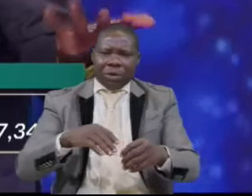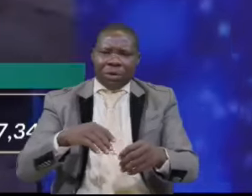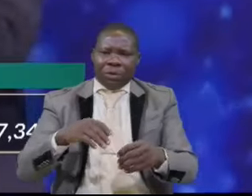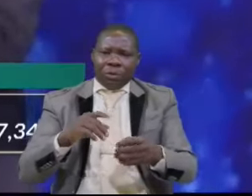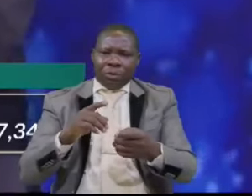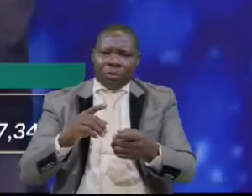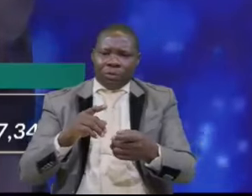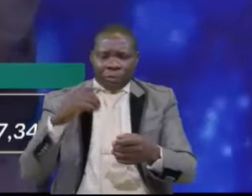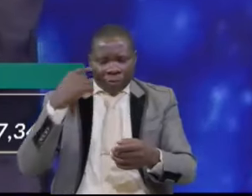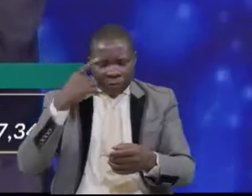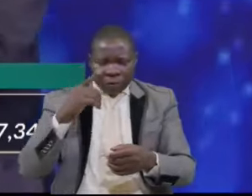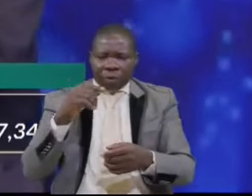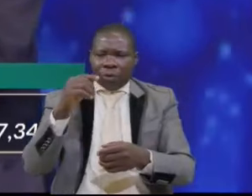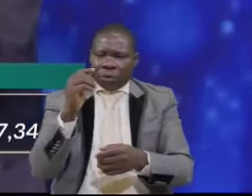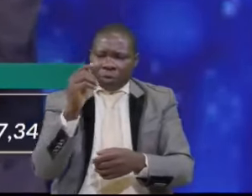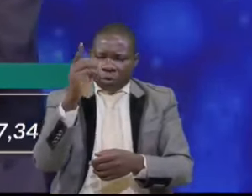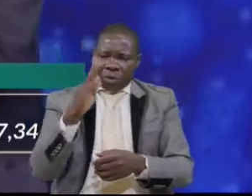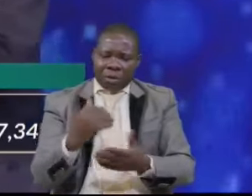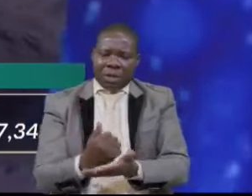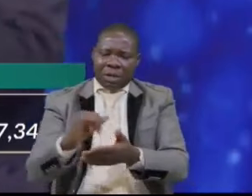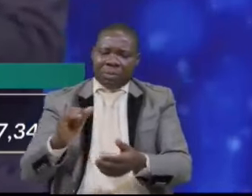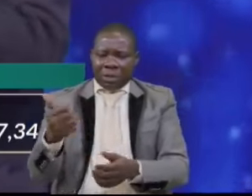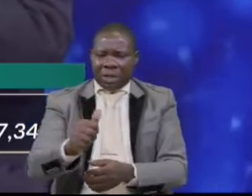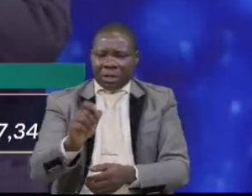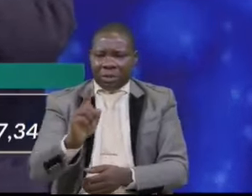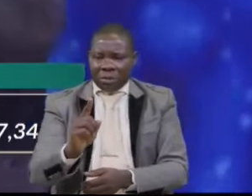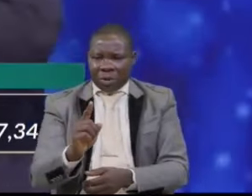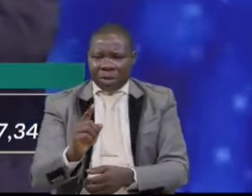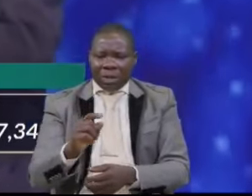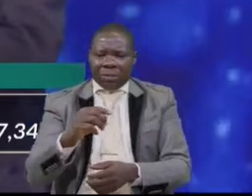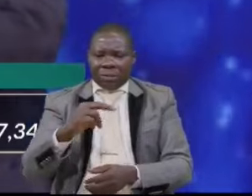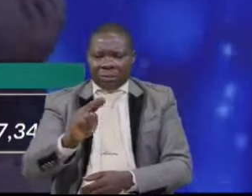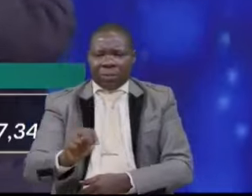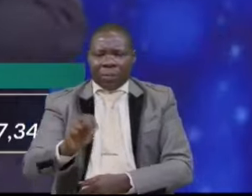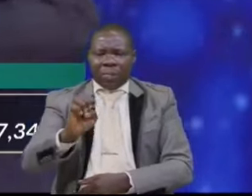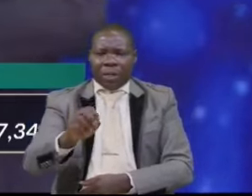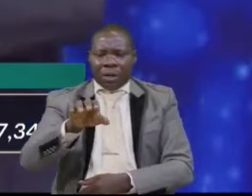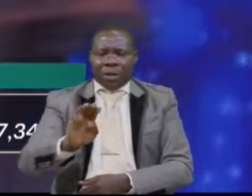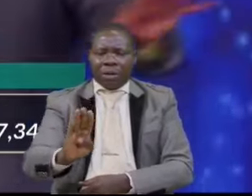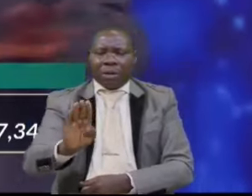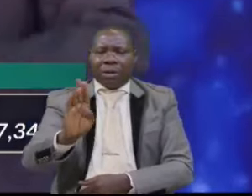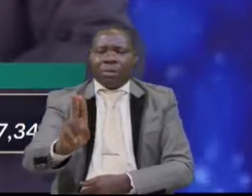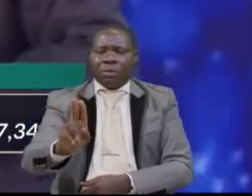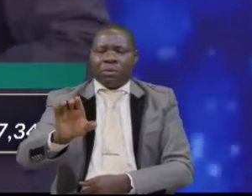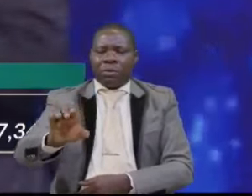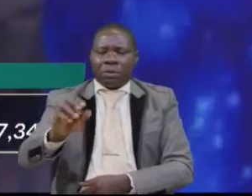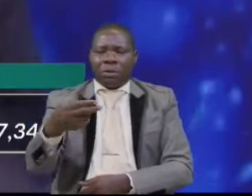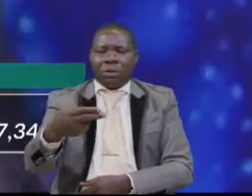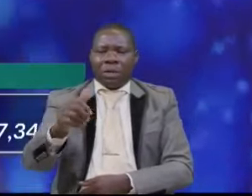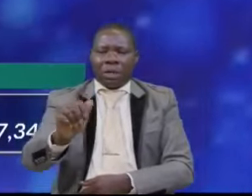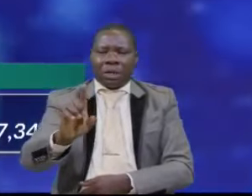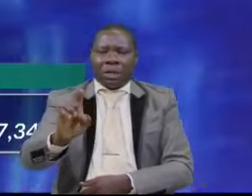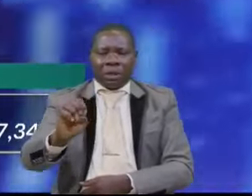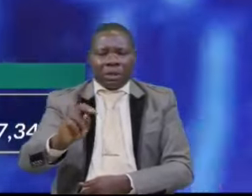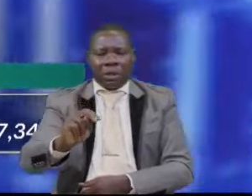anyone. Nebuchadnezzar was too much of a visible figure before the people.